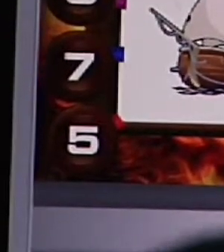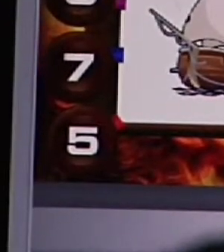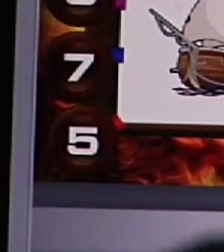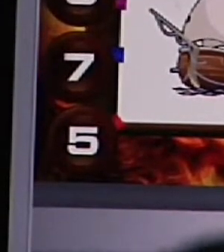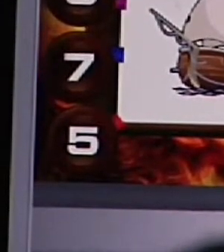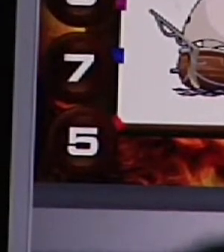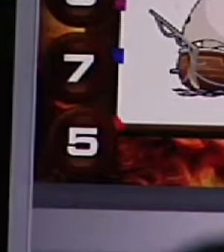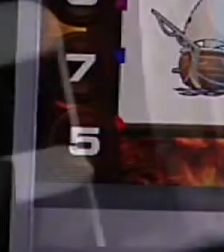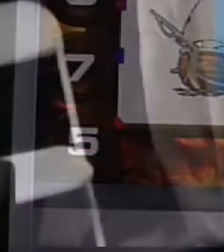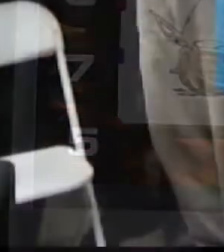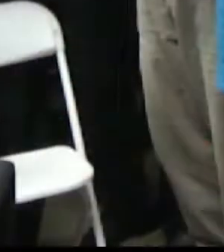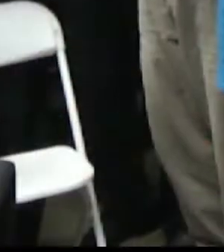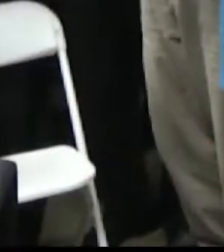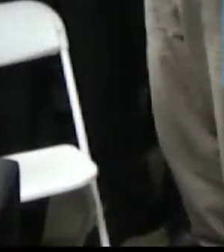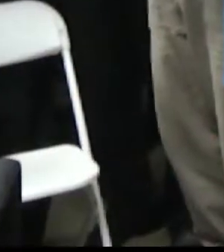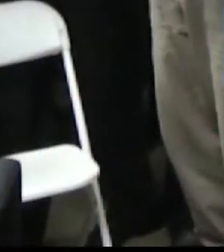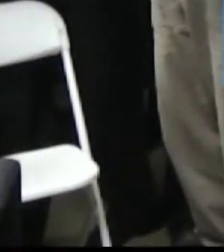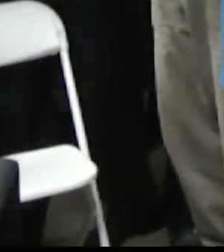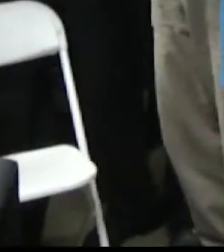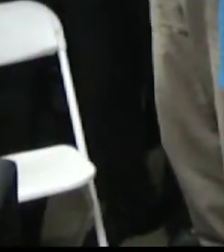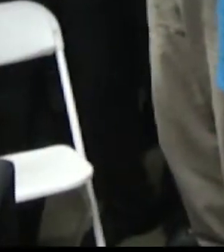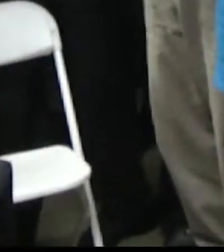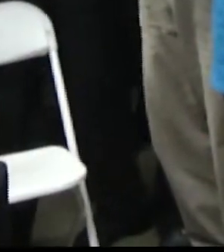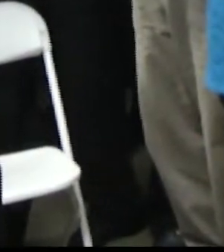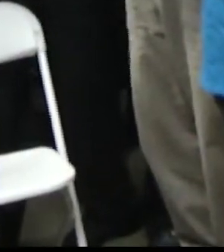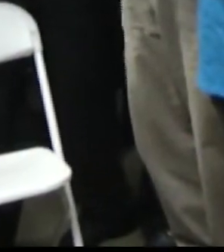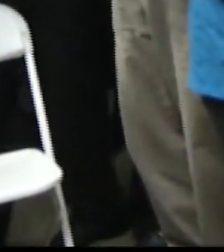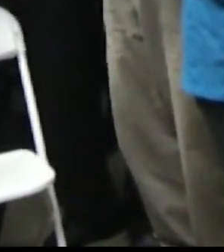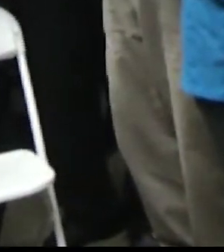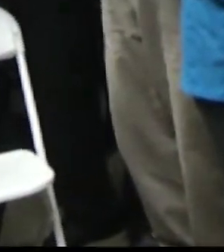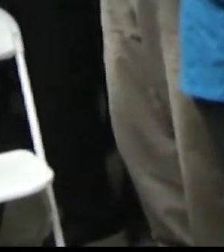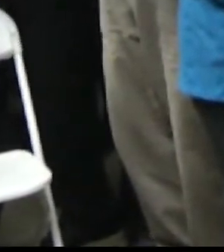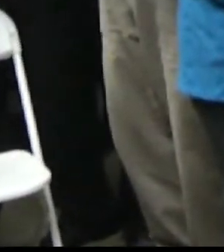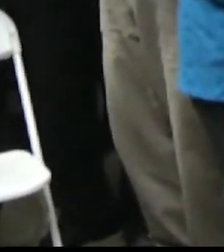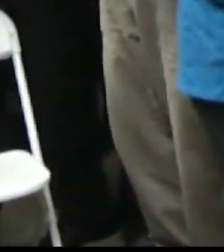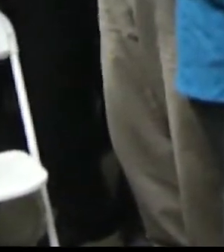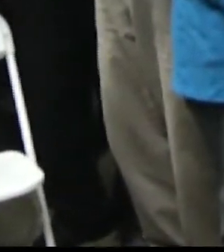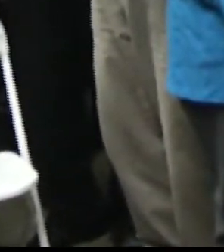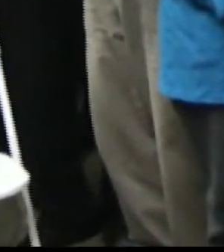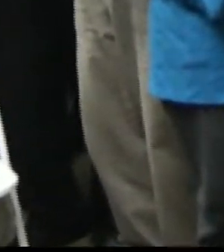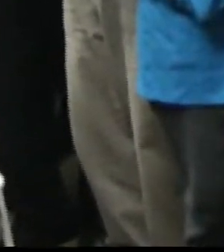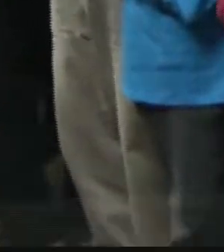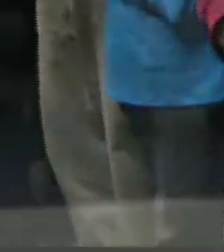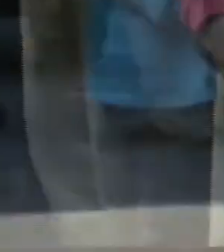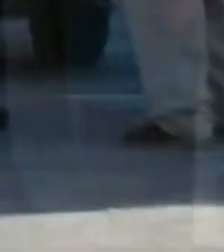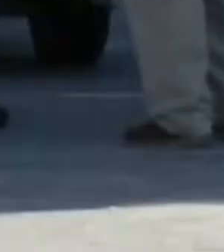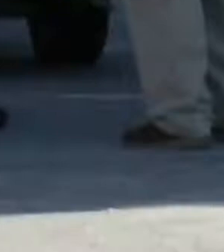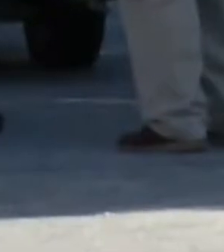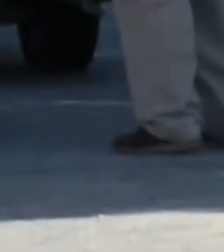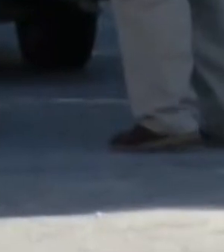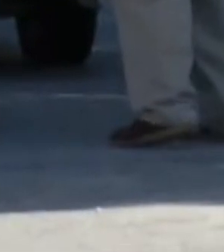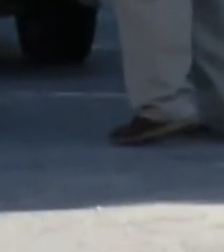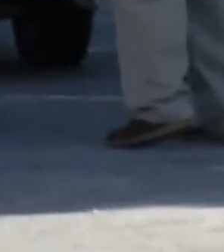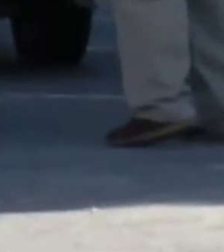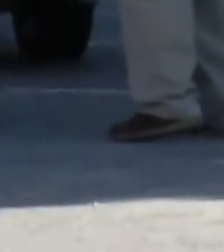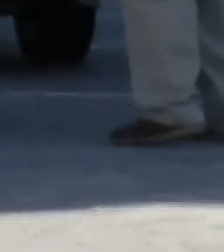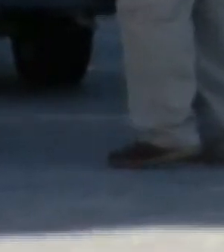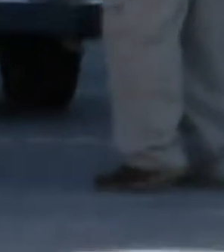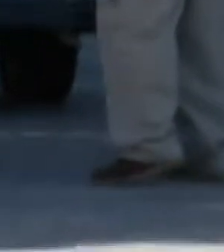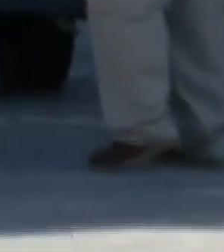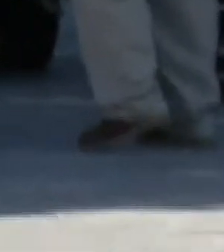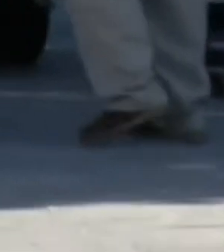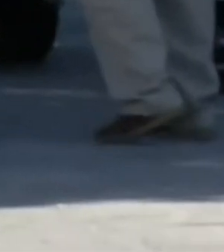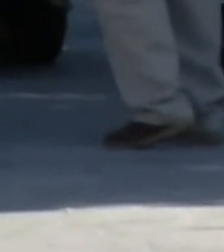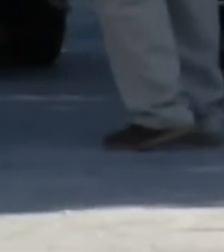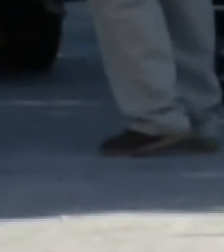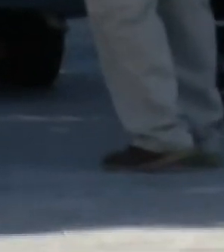story. Also ahead, the church reacts to yesterday's no vote. And another man is gunned down.